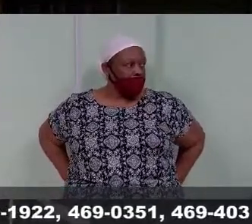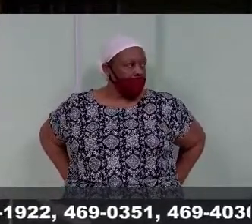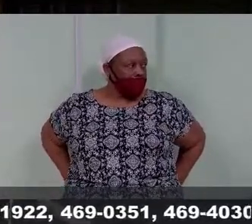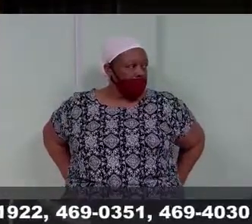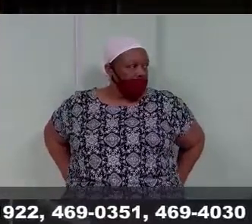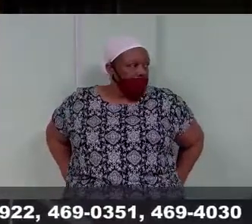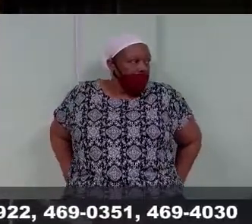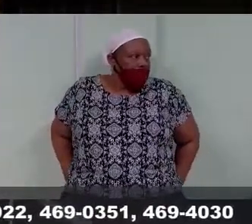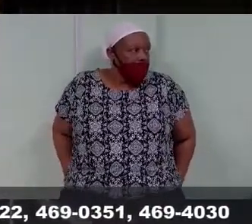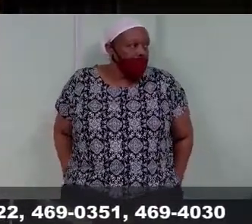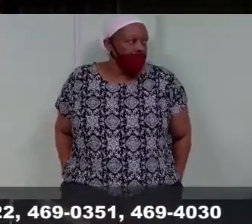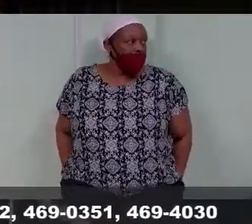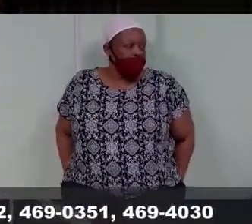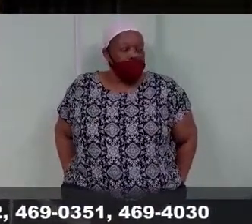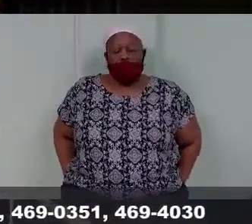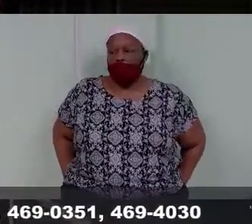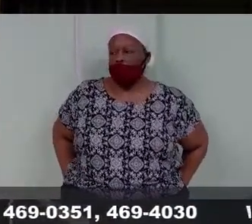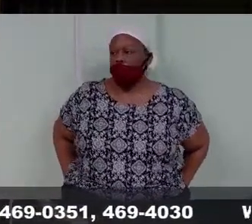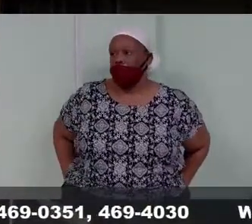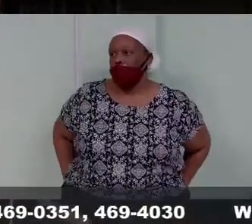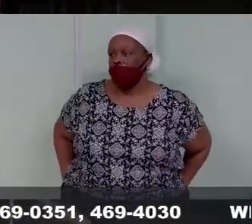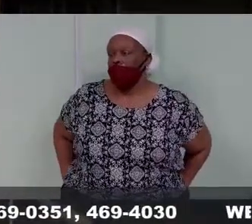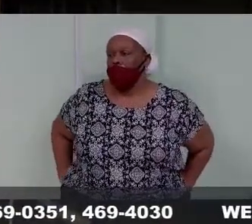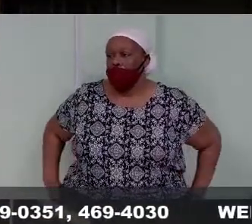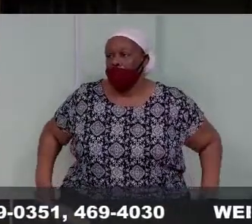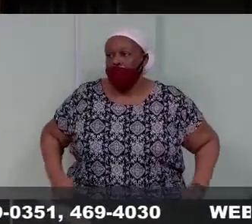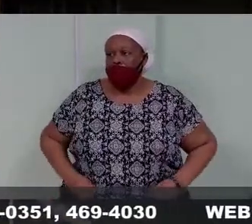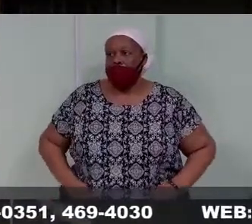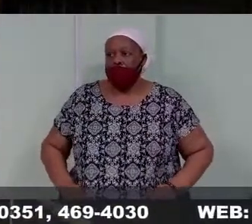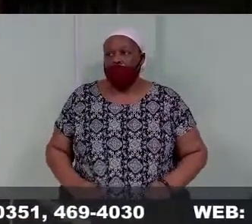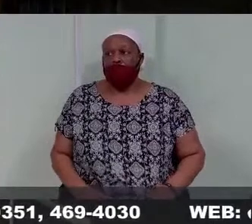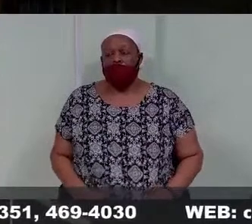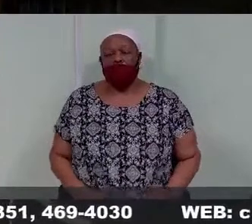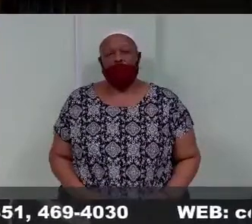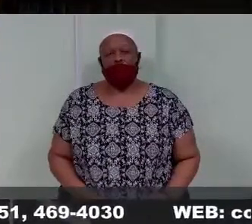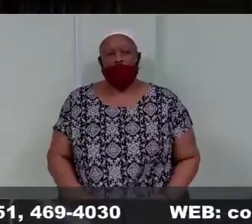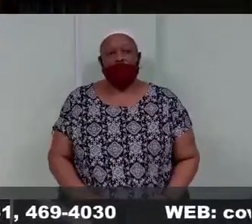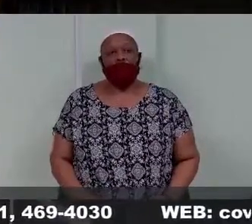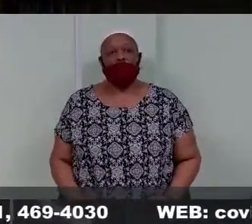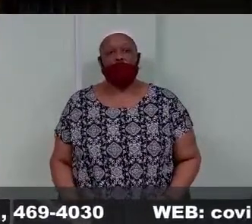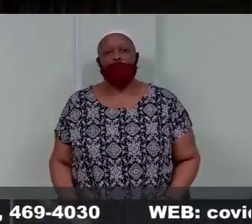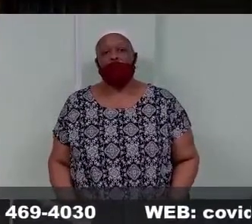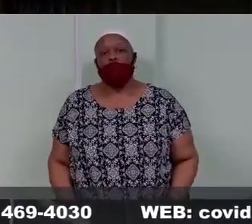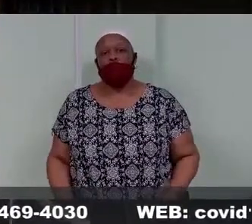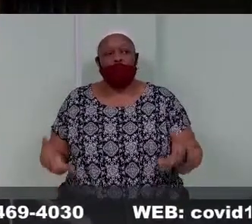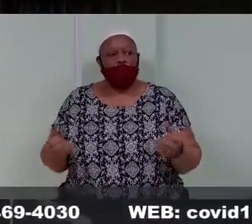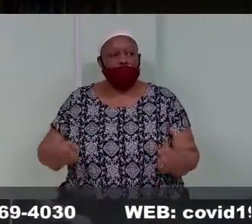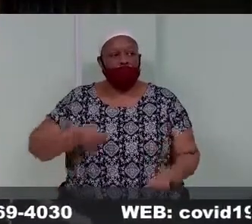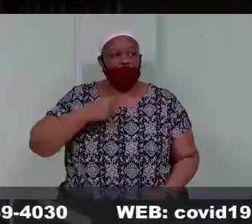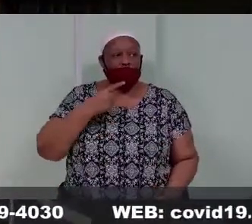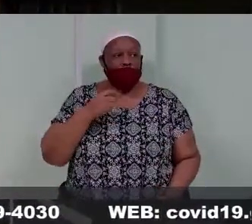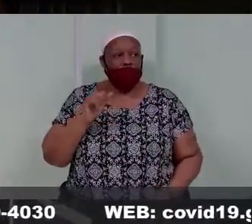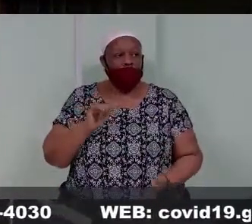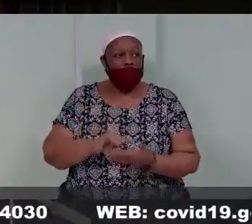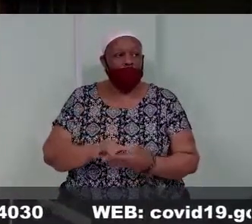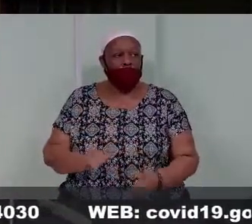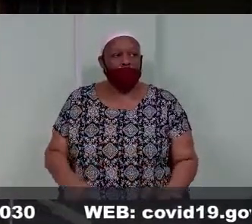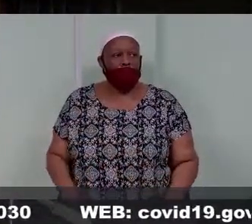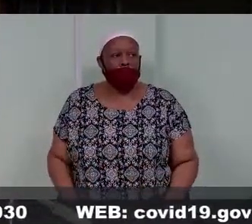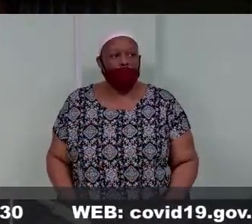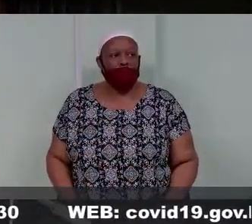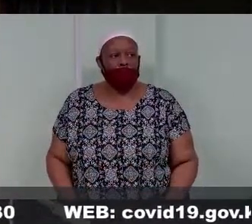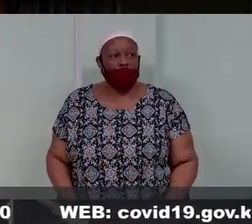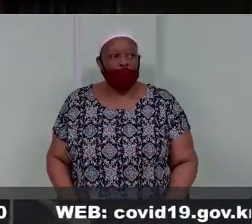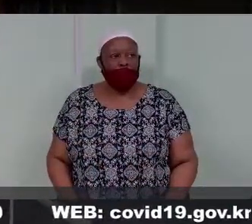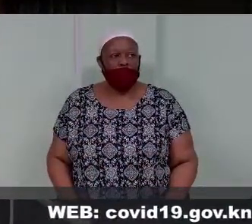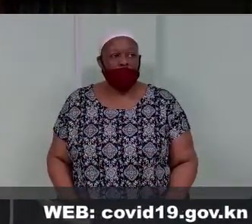I just want to add something to what was said by both Superintendent Henry and Dr. Wilkinson, which is we are reviewing the